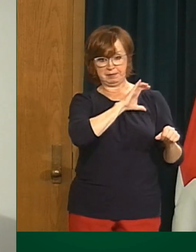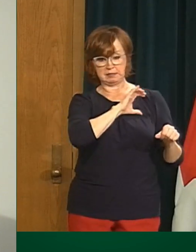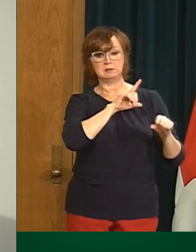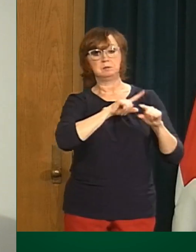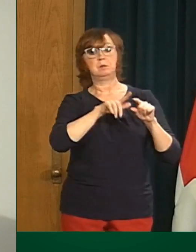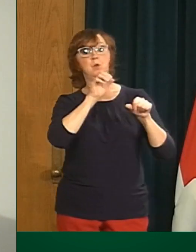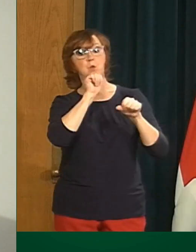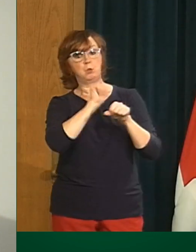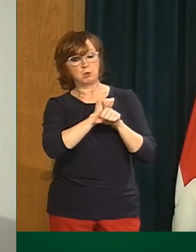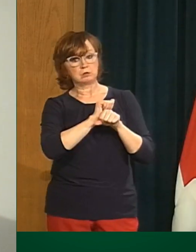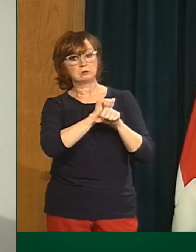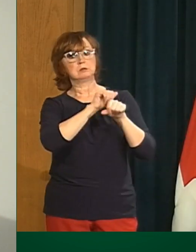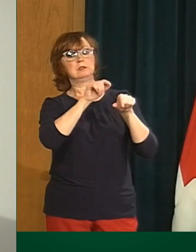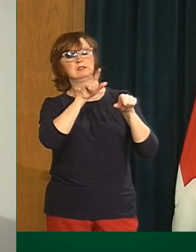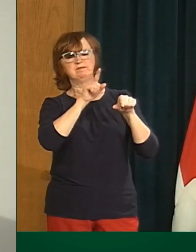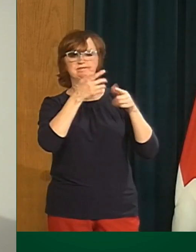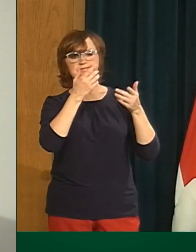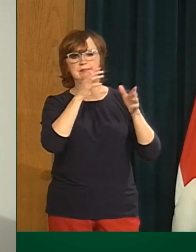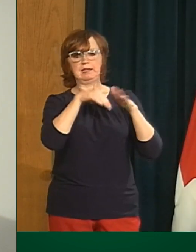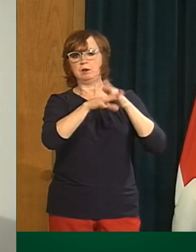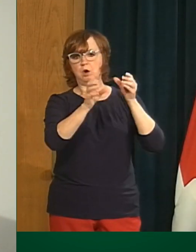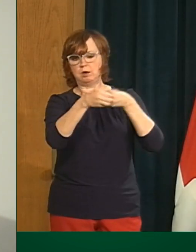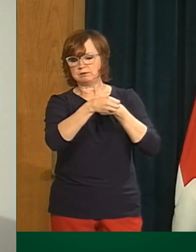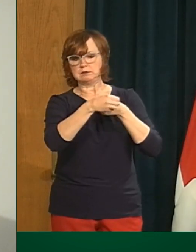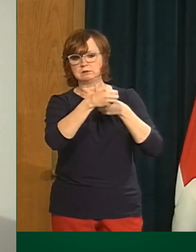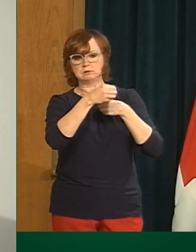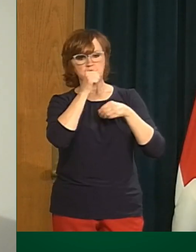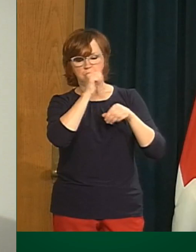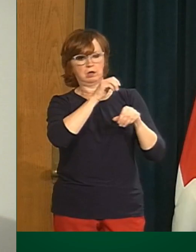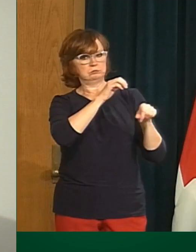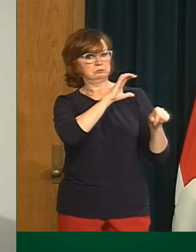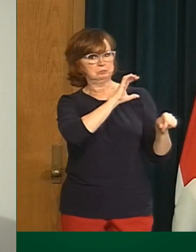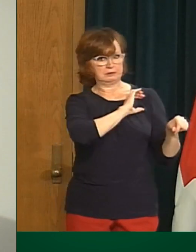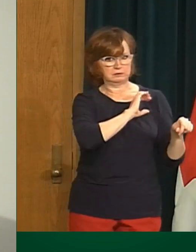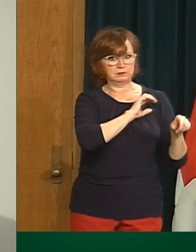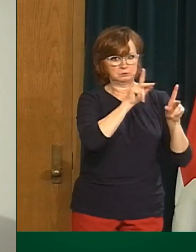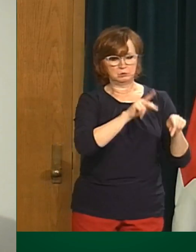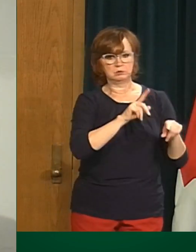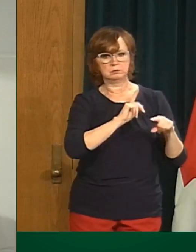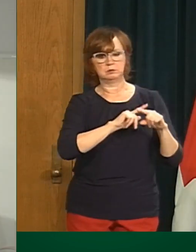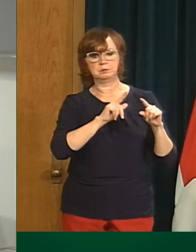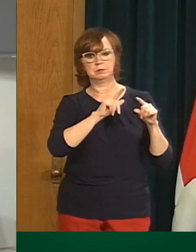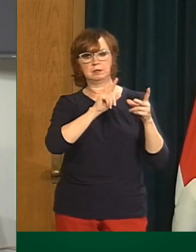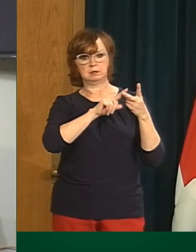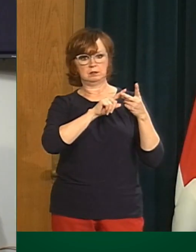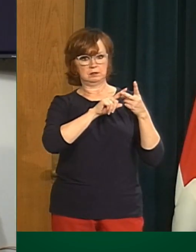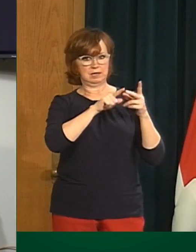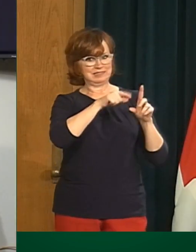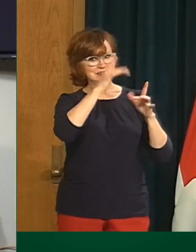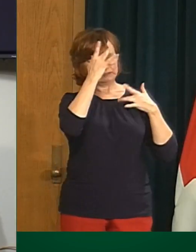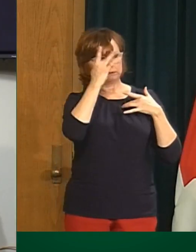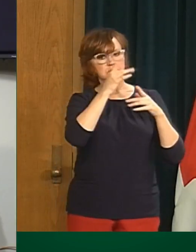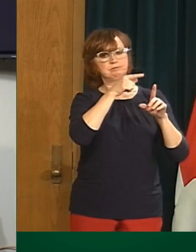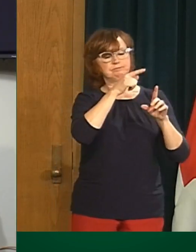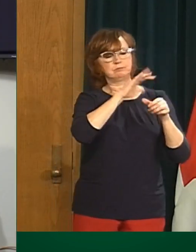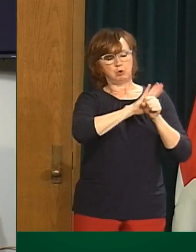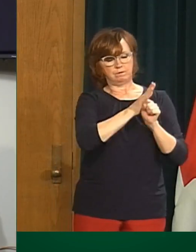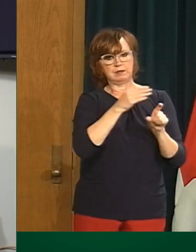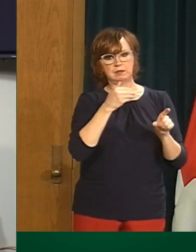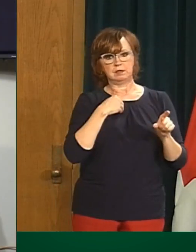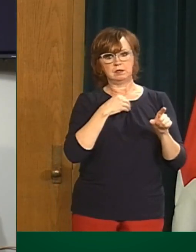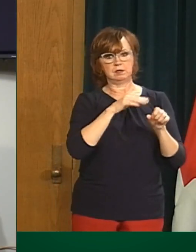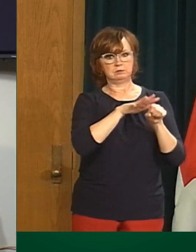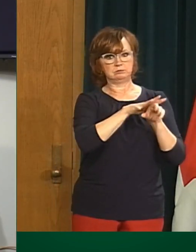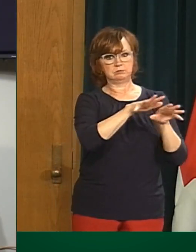are being taken now, because that potentially could have an impact on just the spread of this? And it sounds like the spread in La